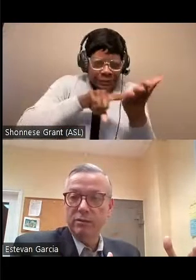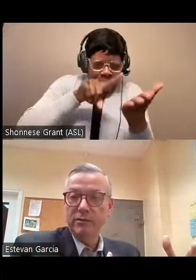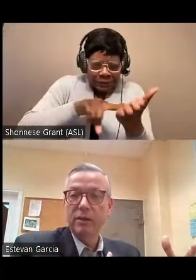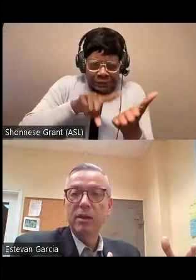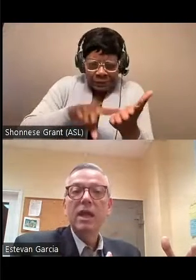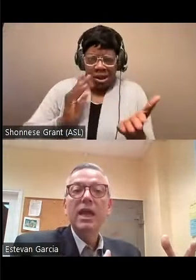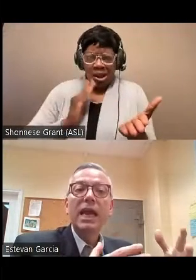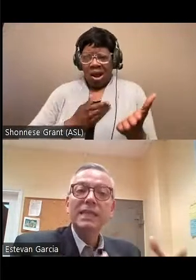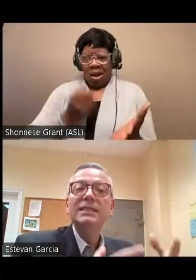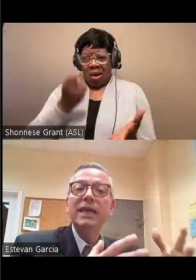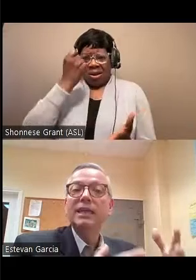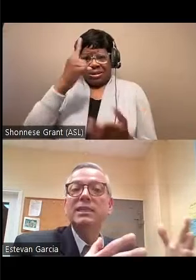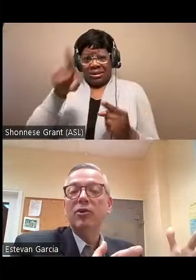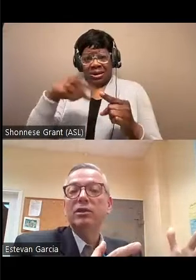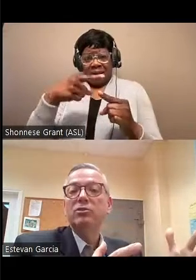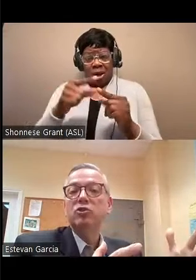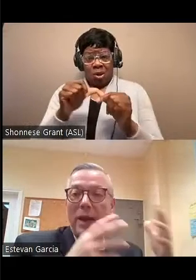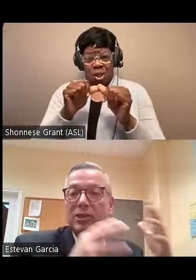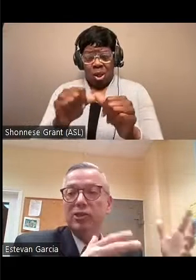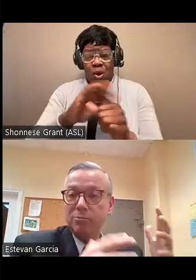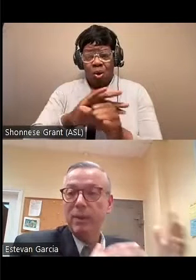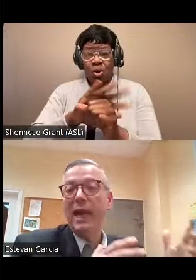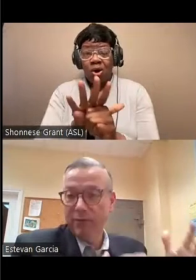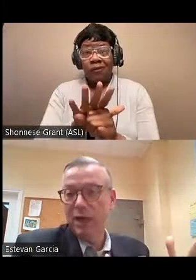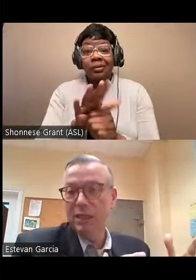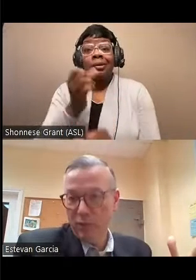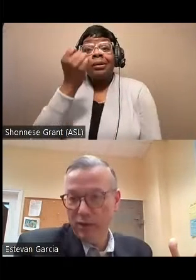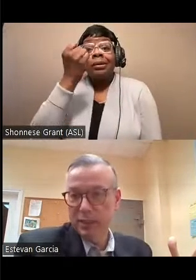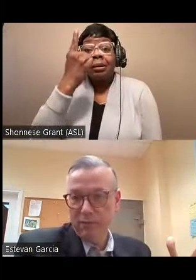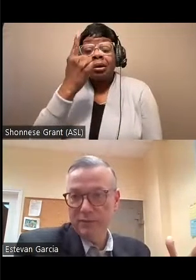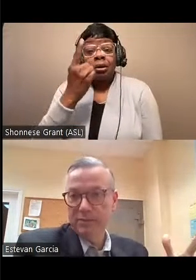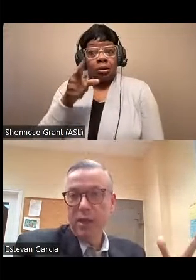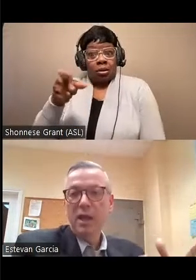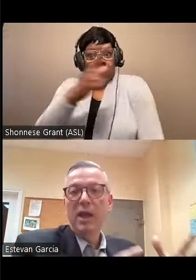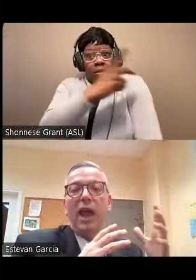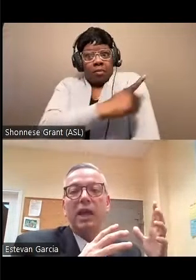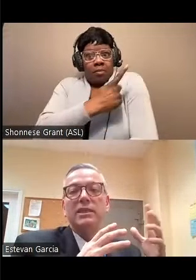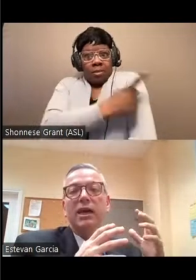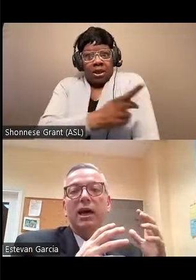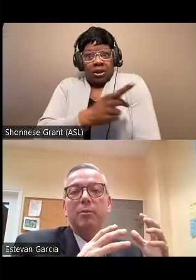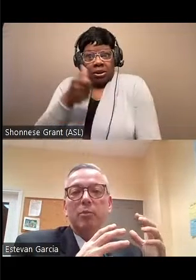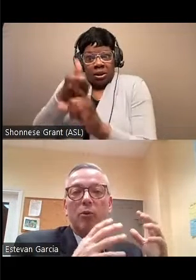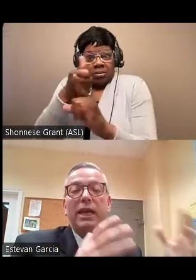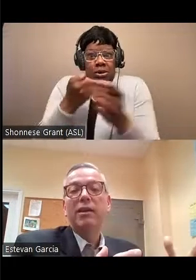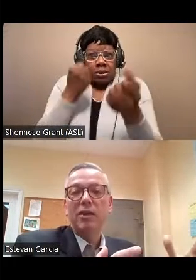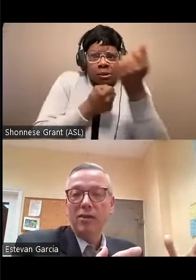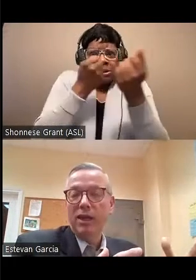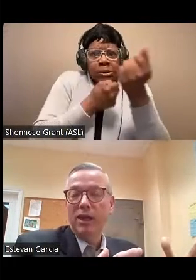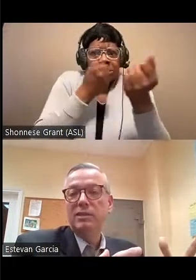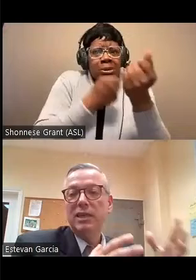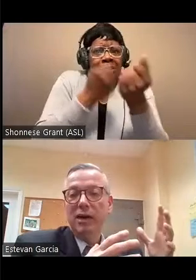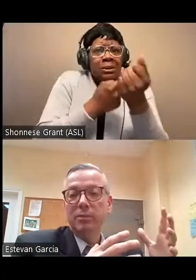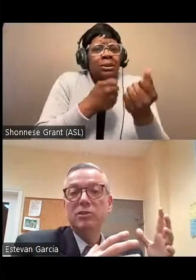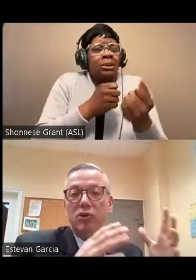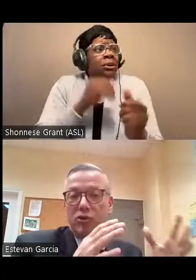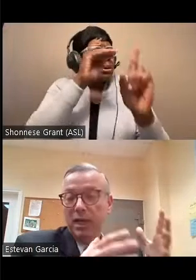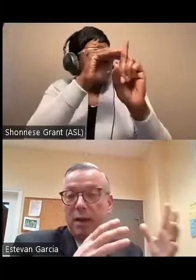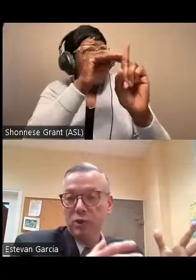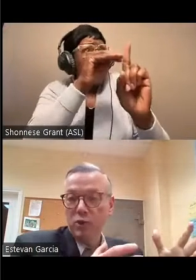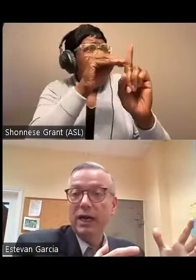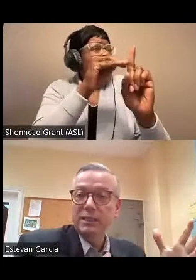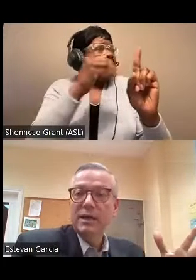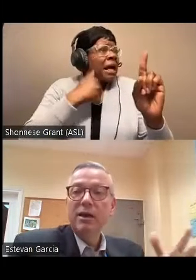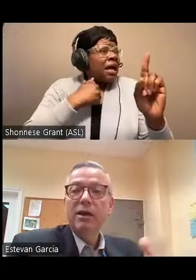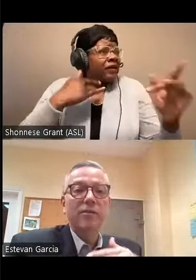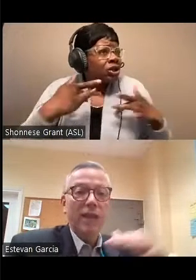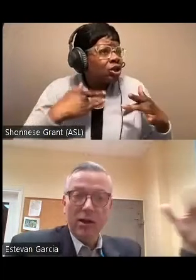COVID is secondary to patients being advocates for themselves and bringing these concerns up